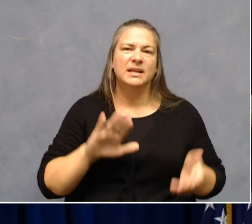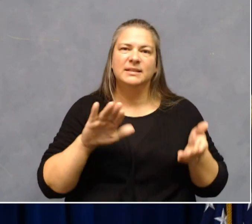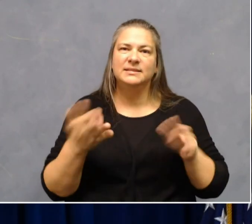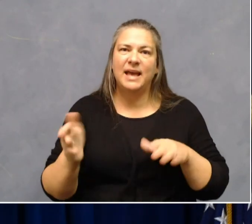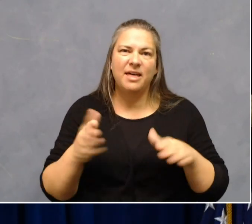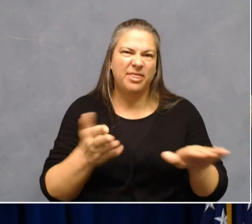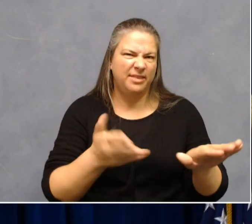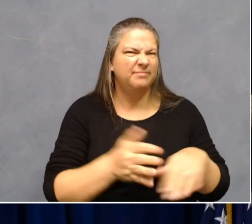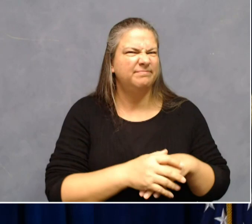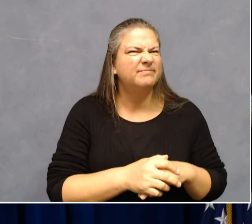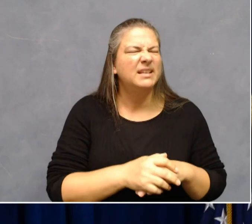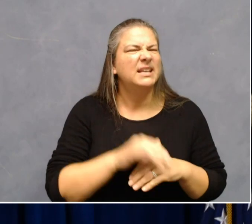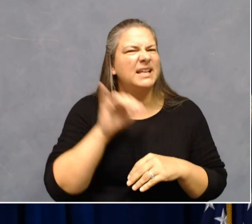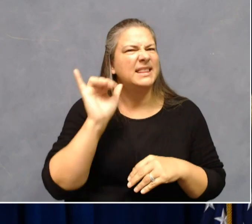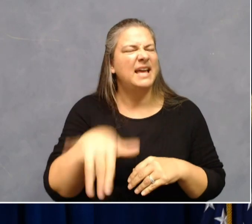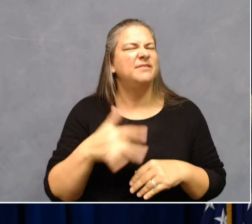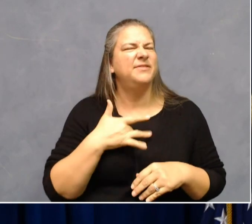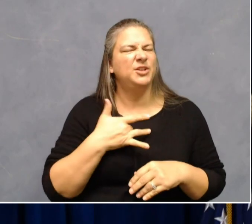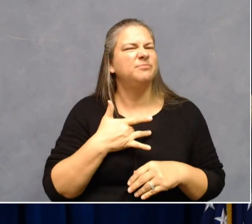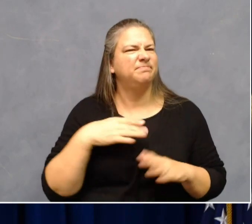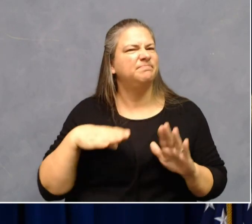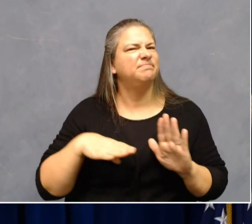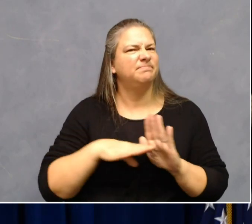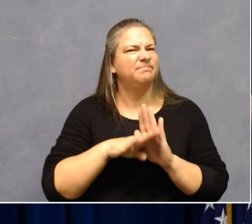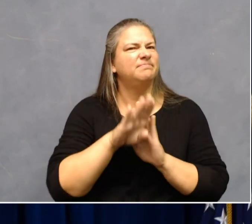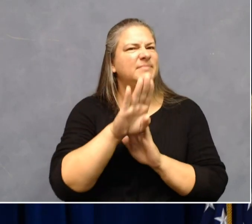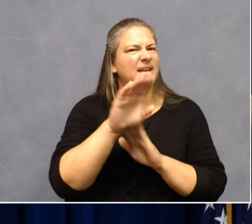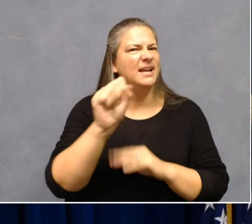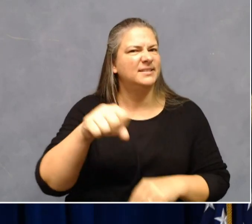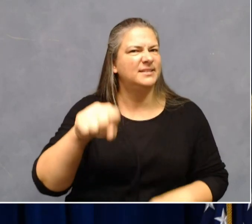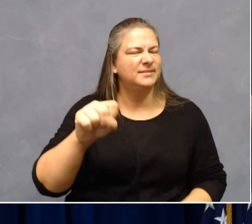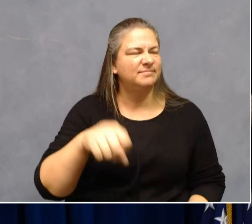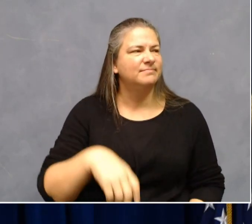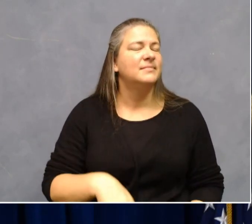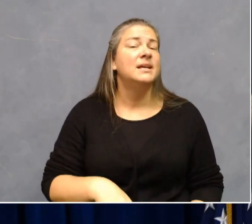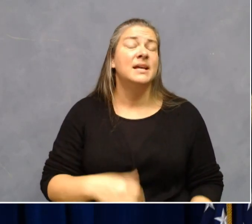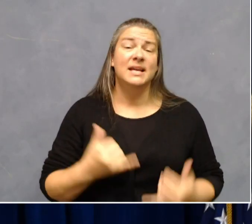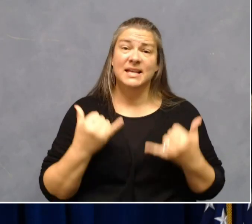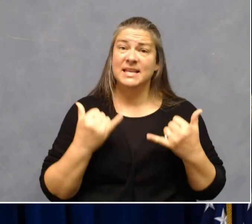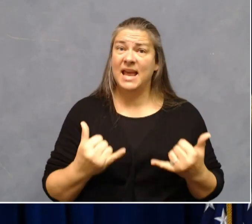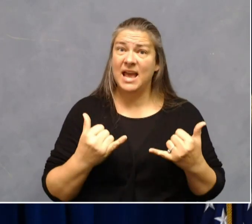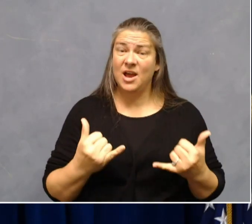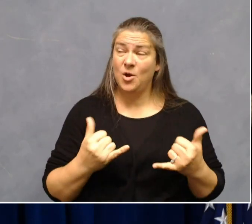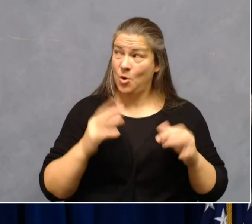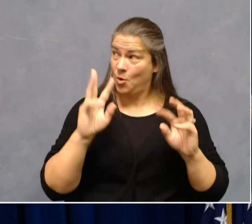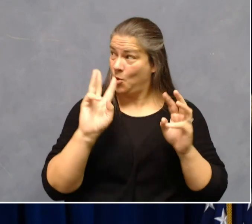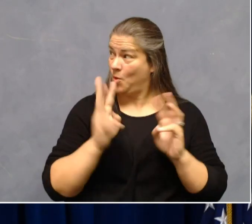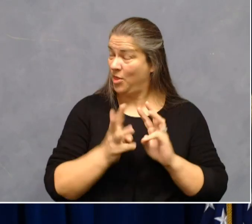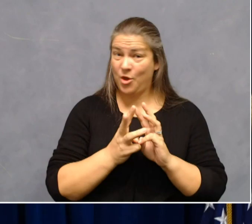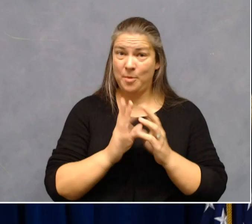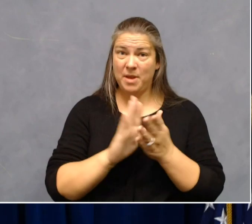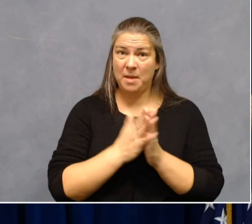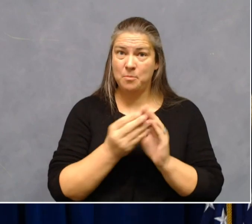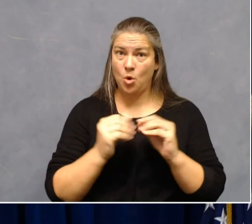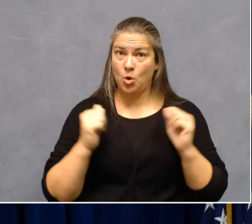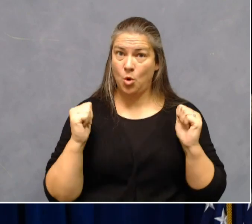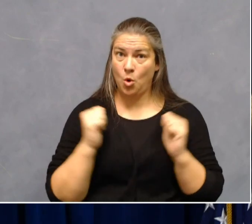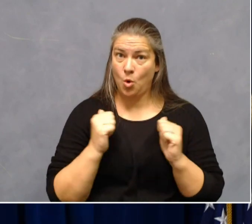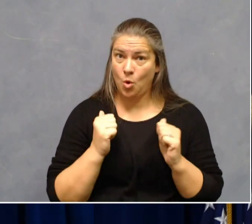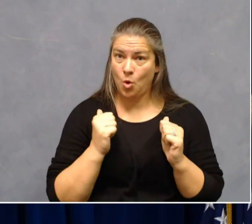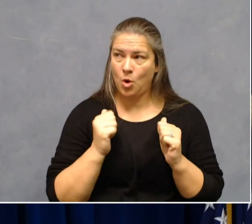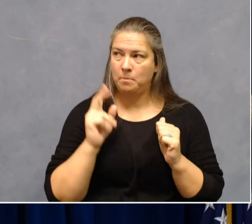of surges. And finally, it's happening at a time where the weather's getting colder and more people are going to go